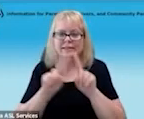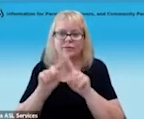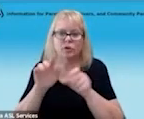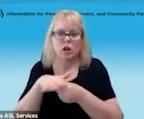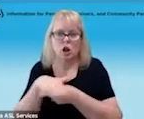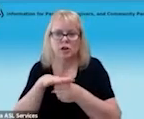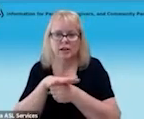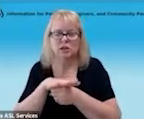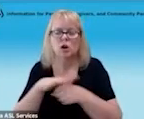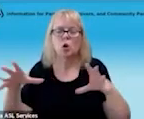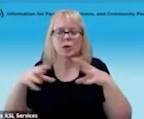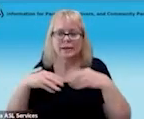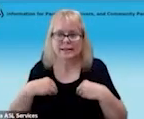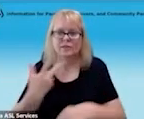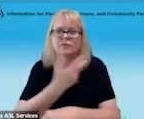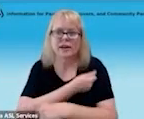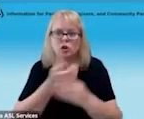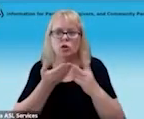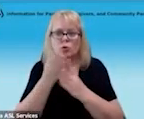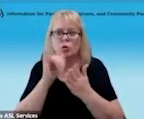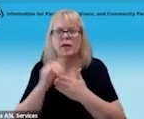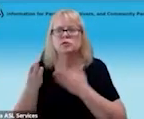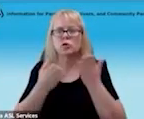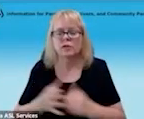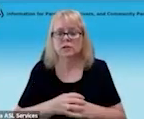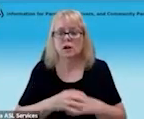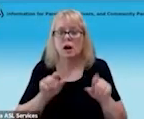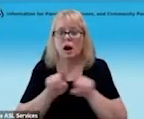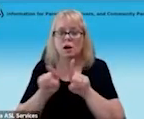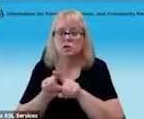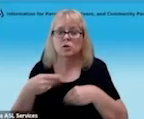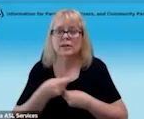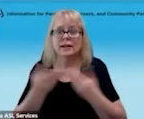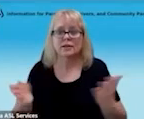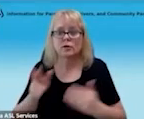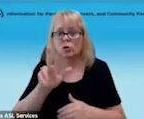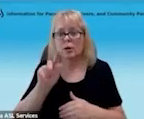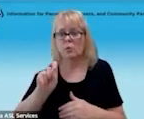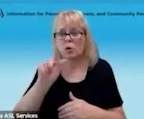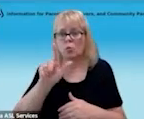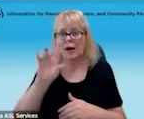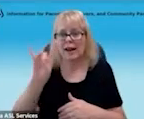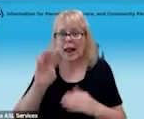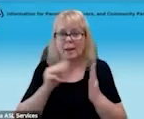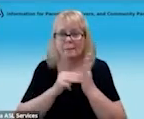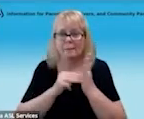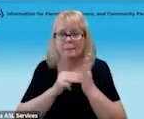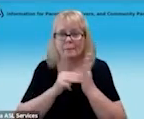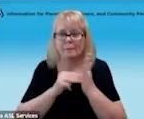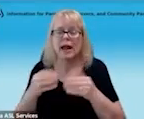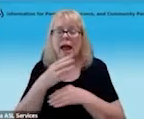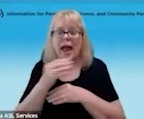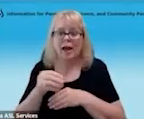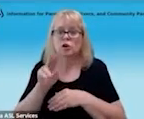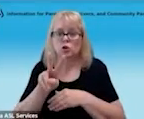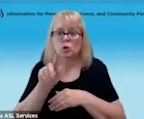of COVID-19 vaccines. We have tribal and urban facilities, over 356 sites that have been